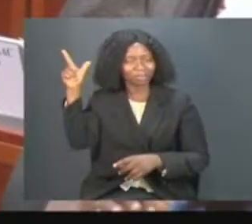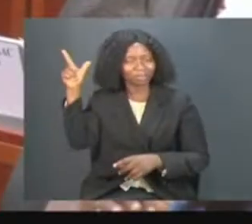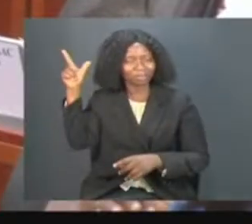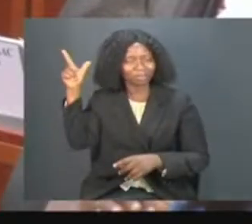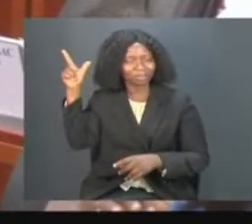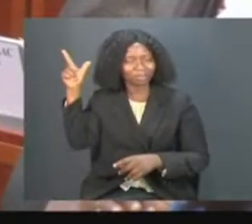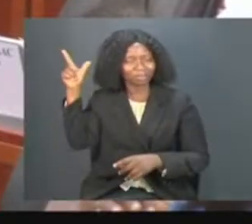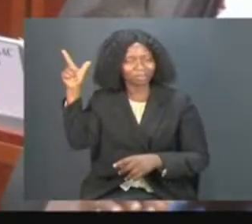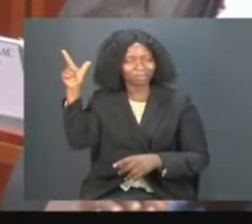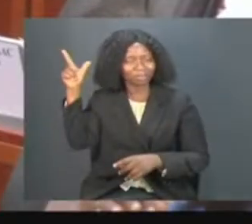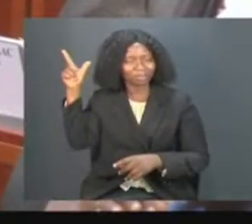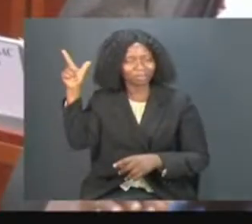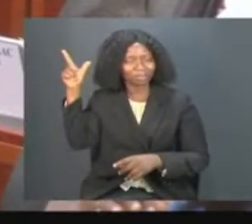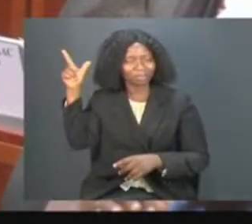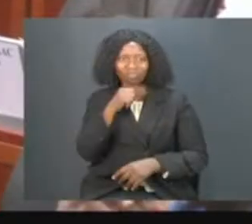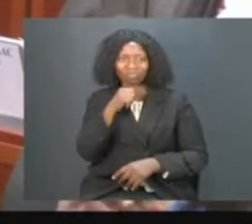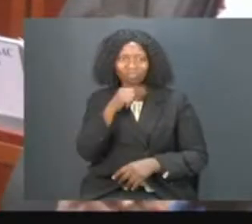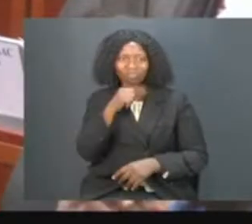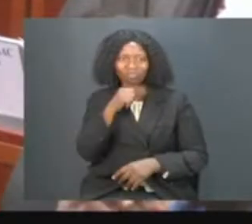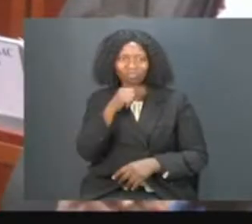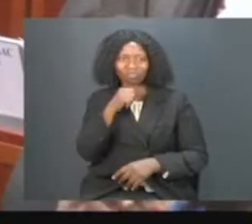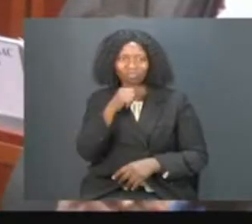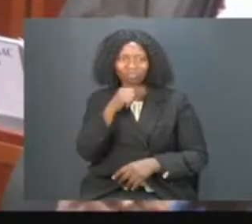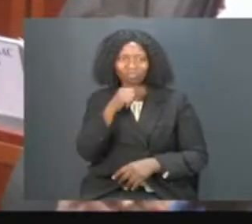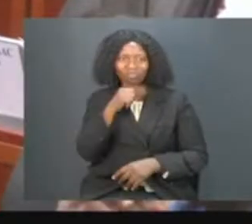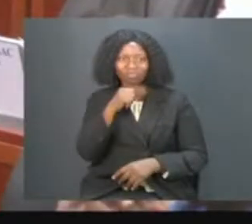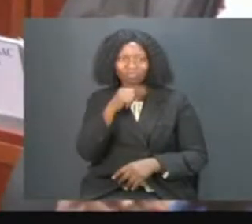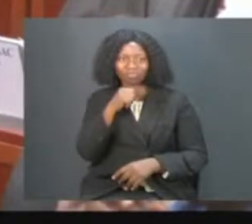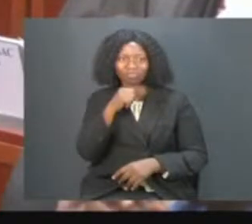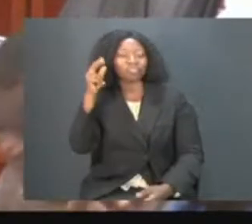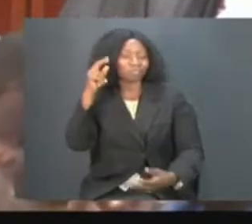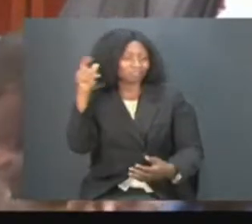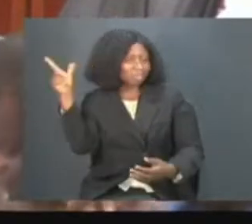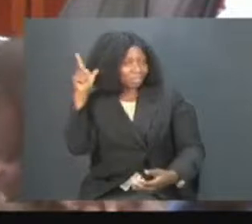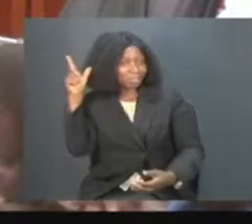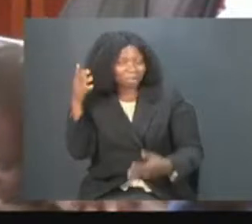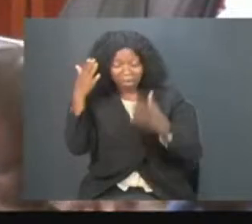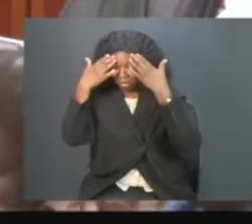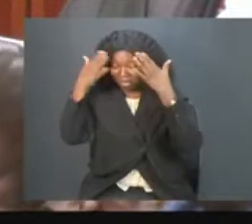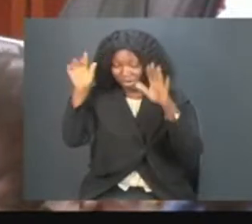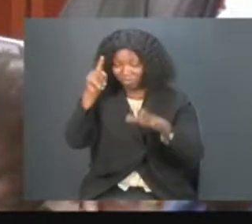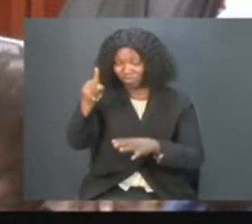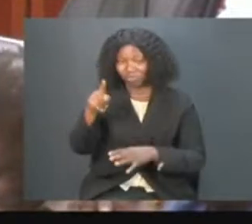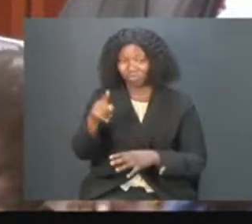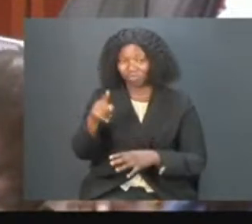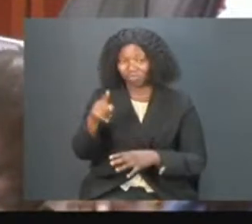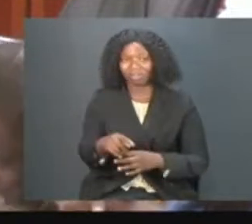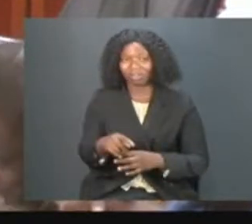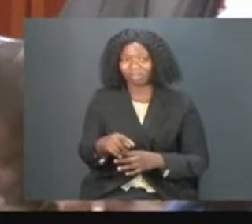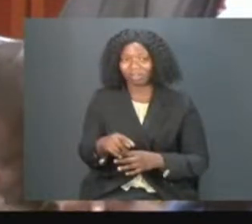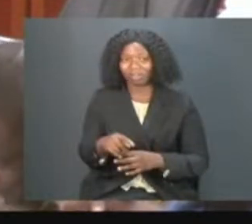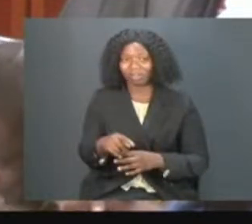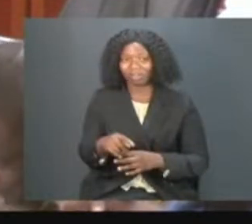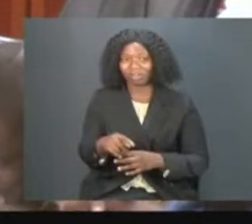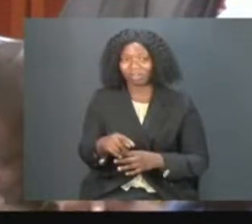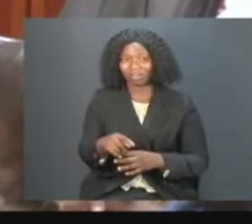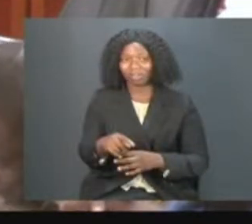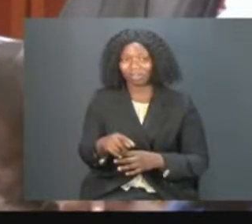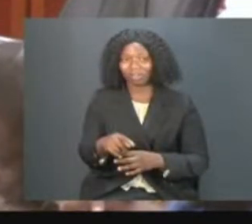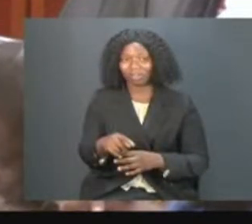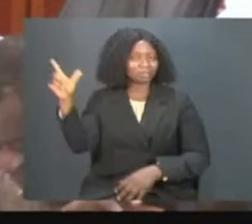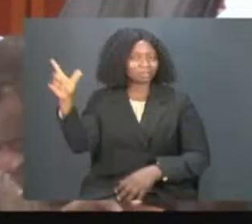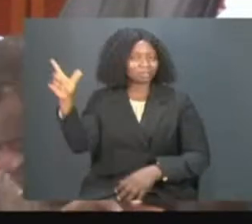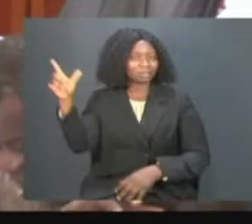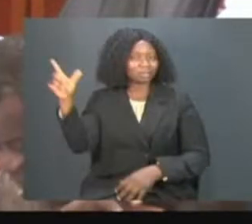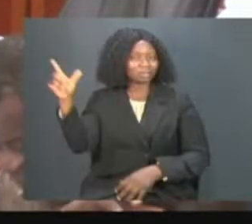reason I noticed that you didn't read the memorandum. If I hadn't listened to you, I wouldn't have known that you were speaking out of ignorance. So listen to